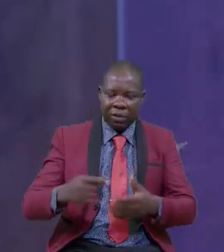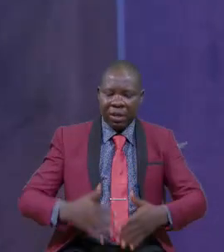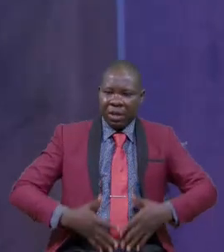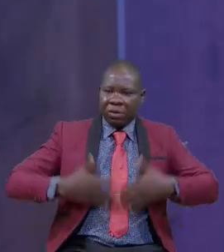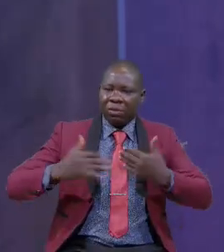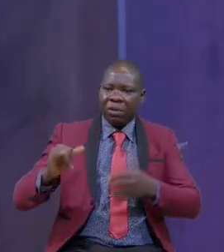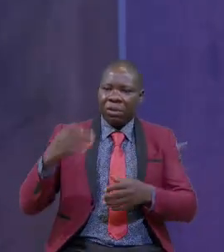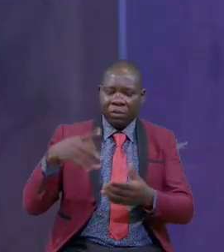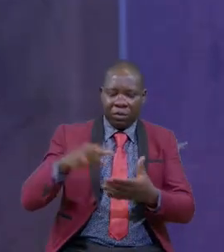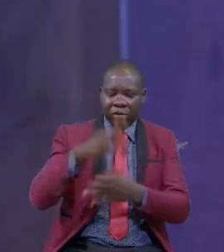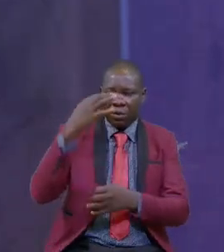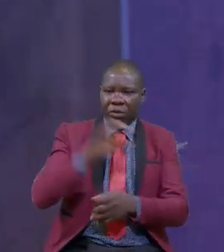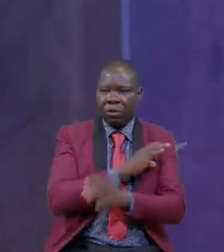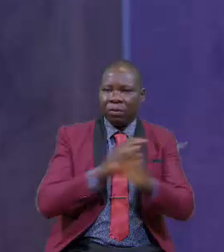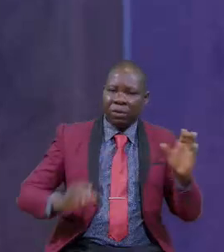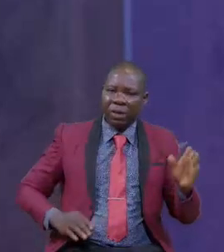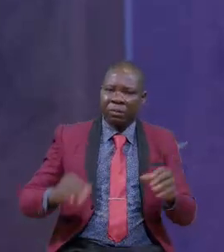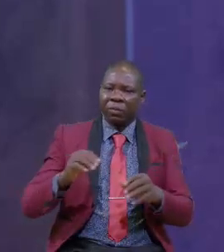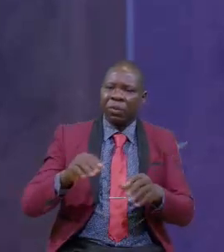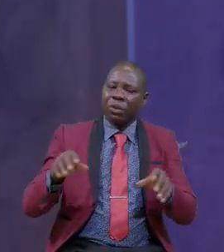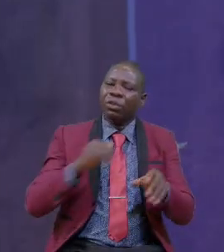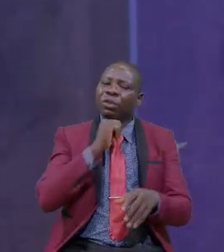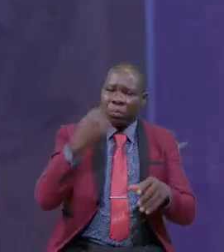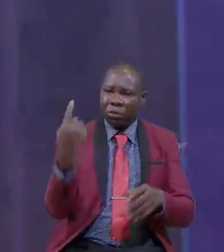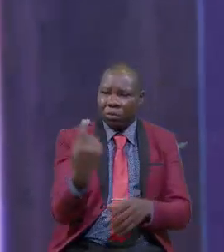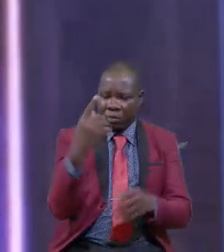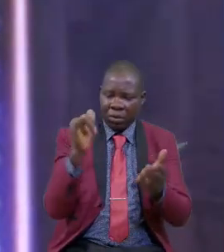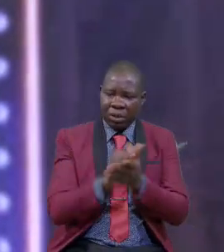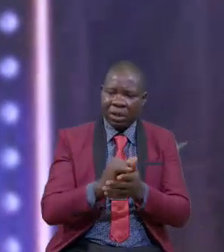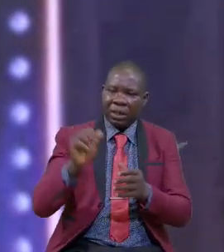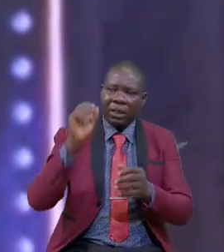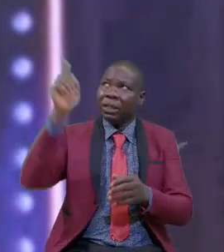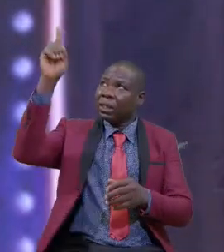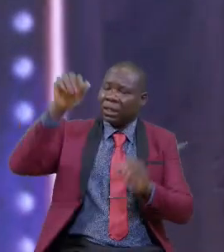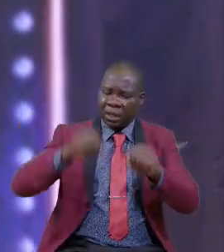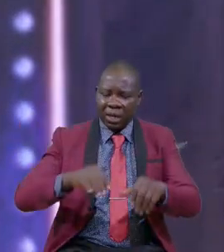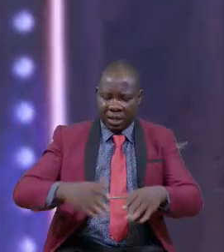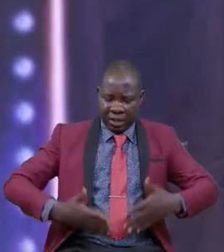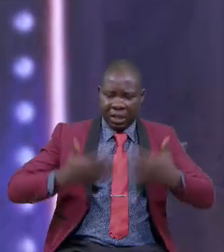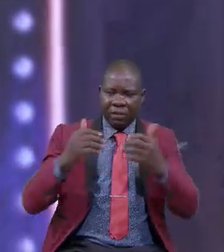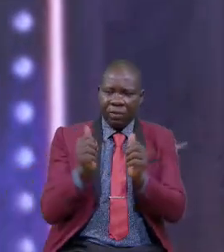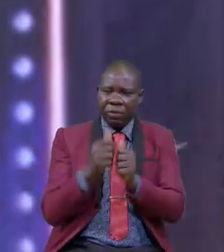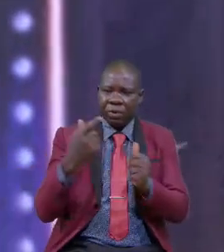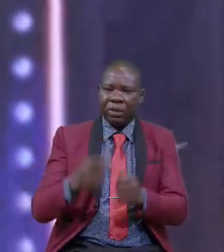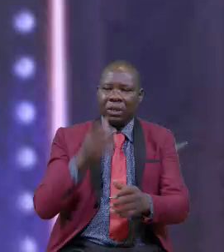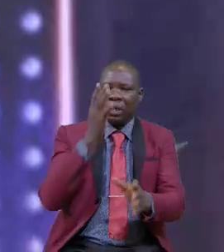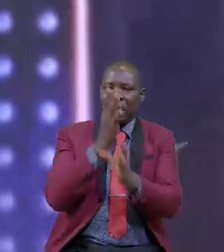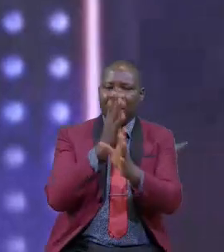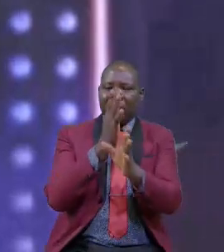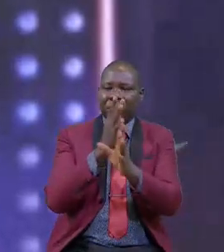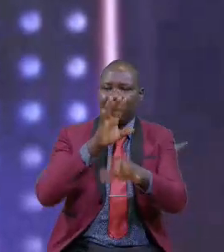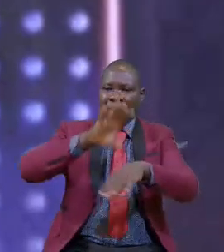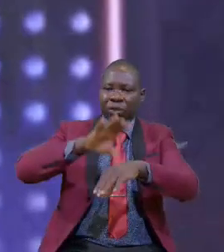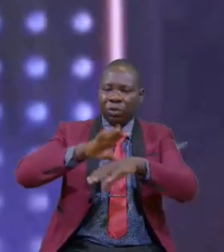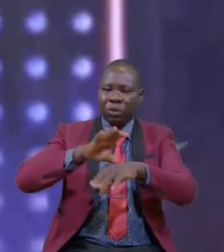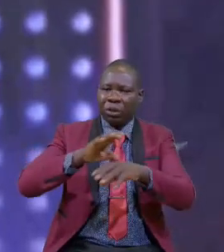that every time that assembly calls upon the Lord, we're talking about grace, we're not talking about marriage, that he